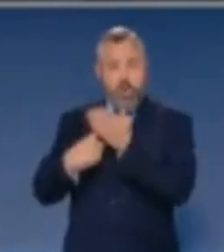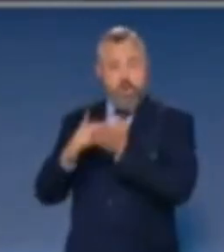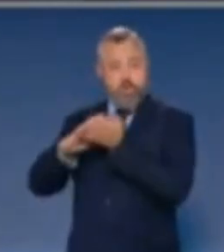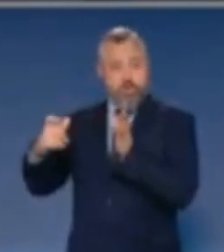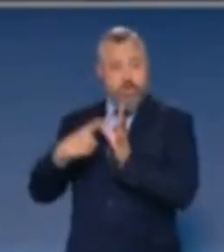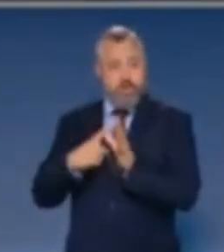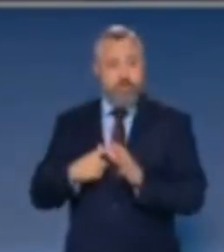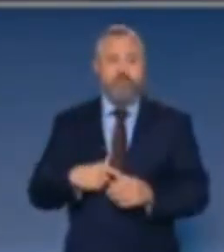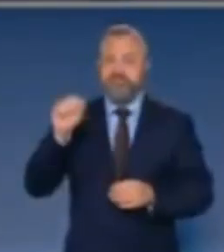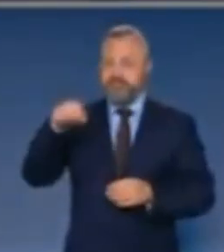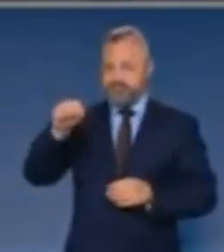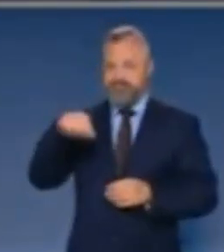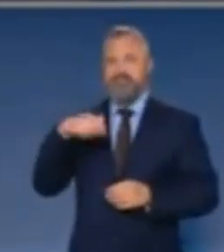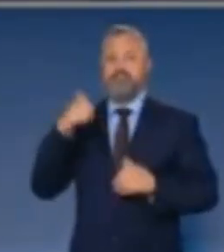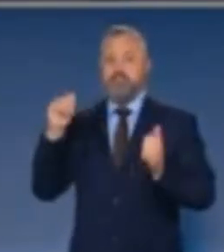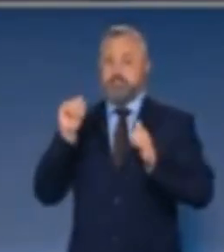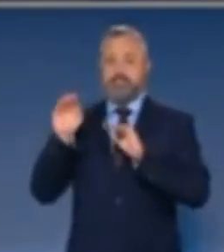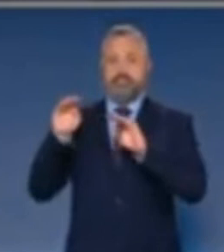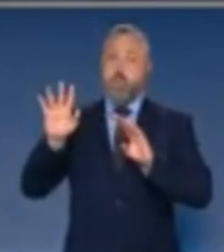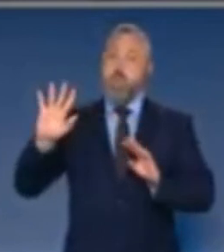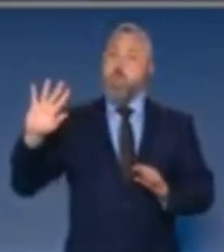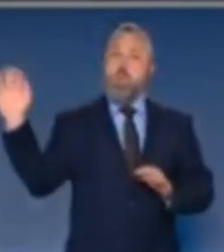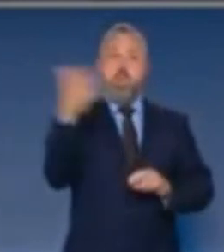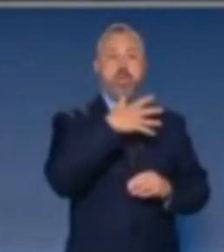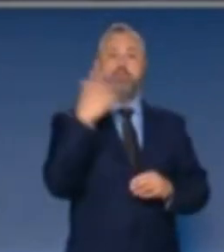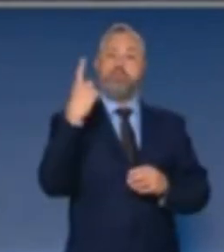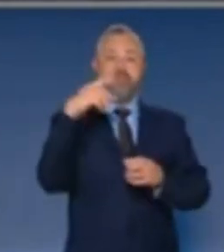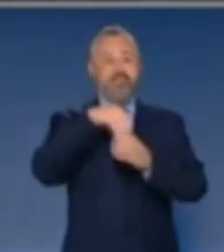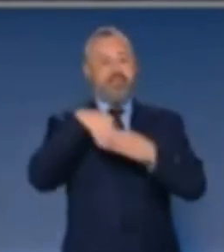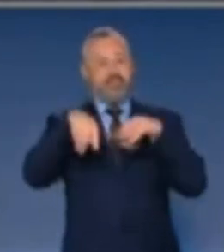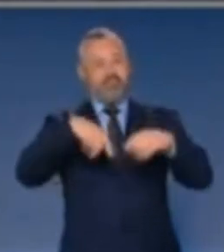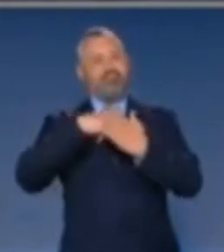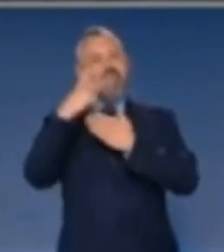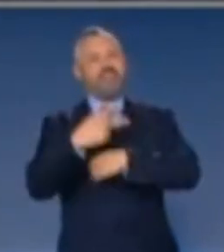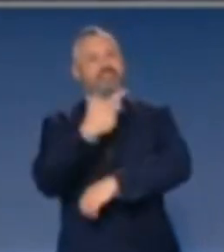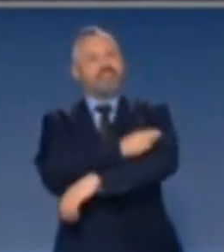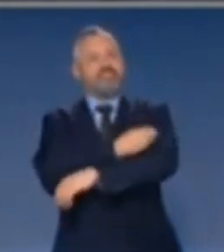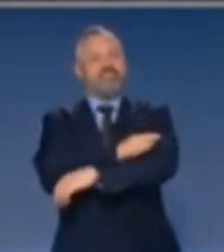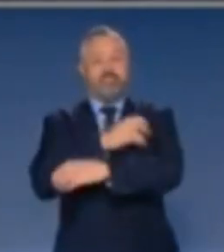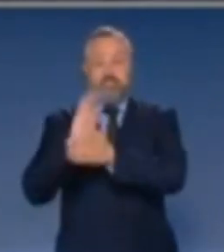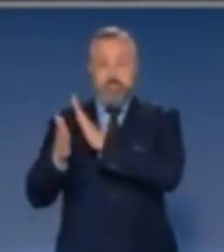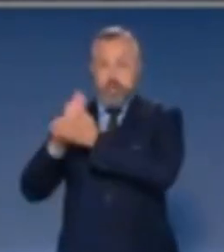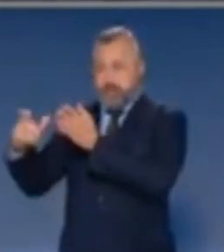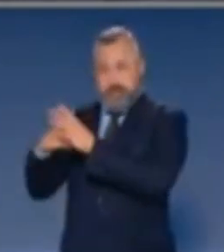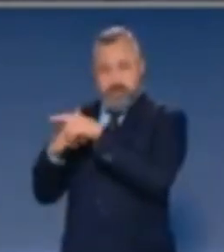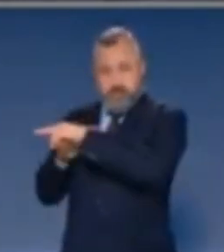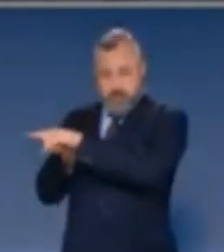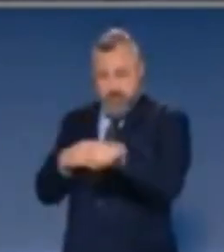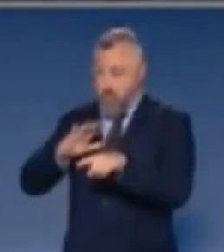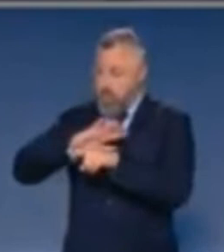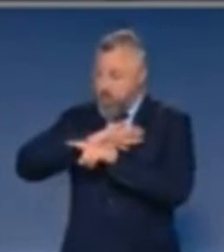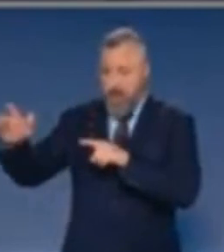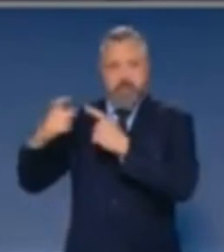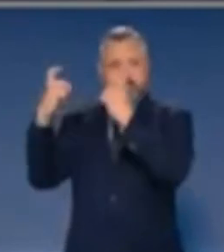all the staff who are engaged in the program with HCA to ensure that all the people had completed the